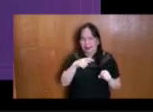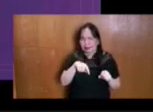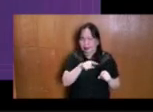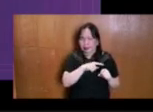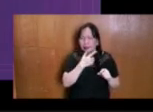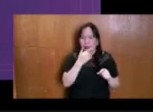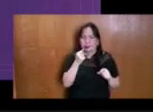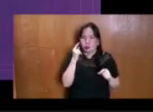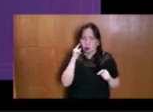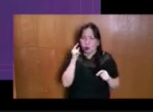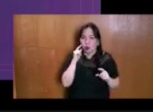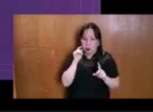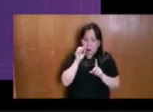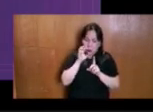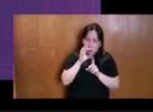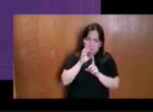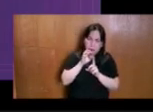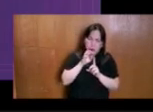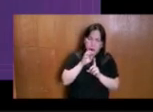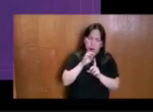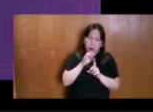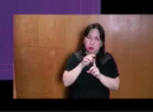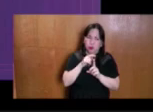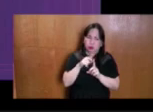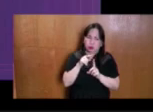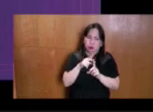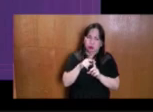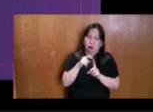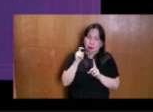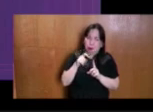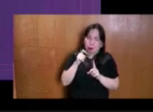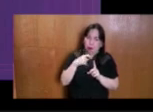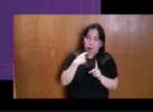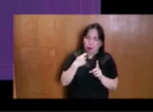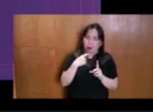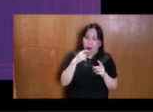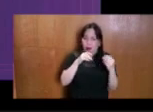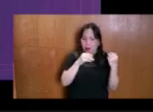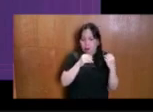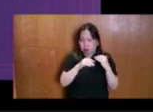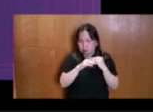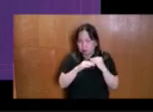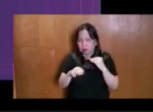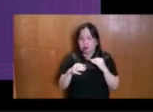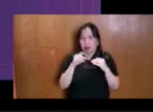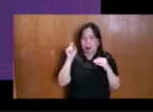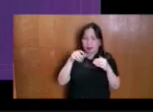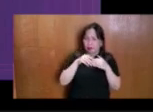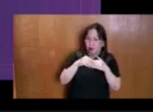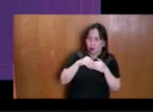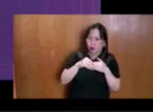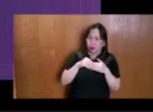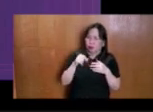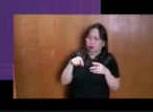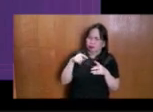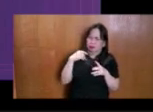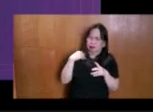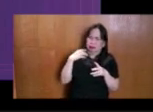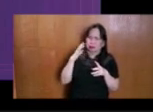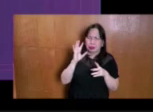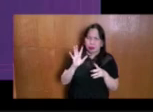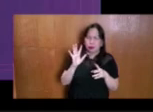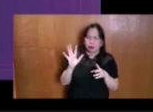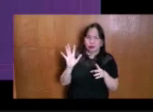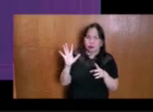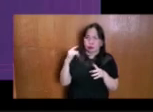you just keep on breathing down their necks and insist on explainability, traceability, even before you are able